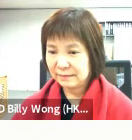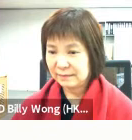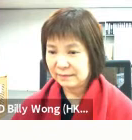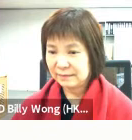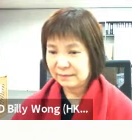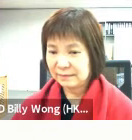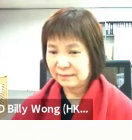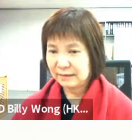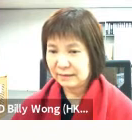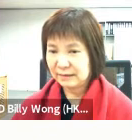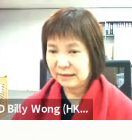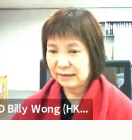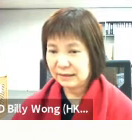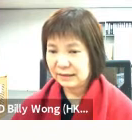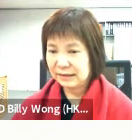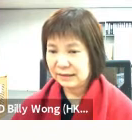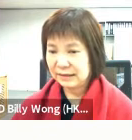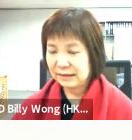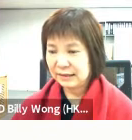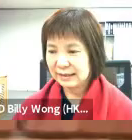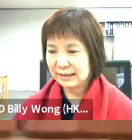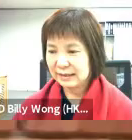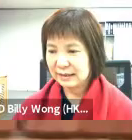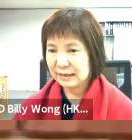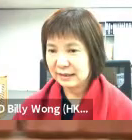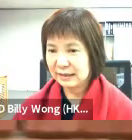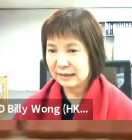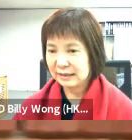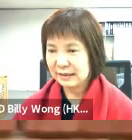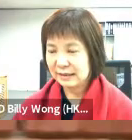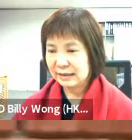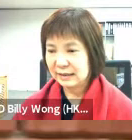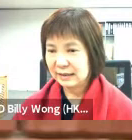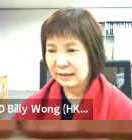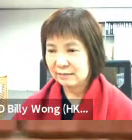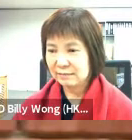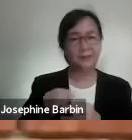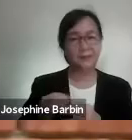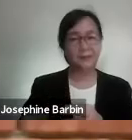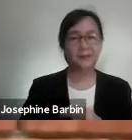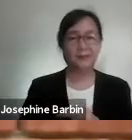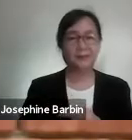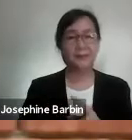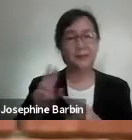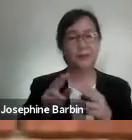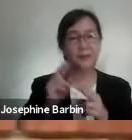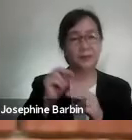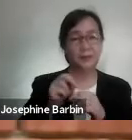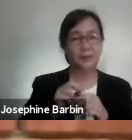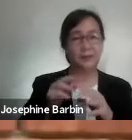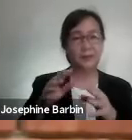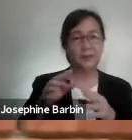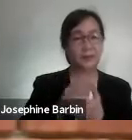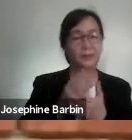Rika, what do you think about digital world? You know that the UN Convention of the Rights of the Child is the